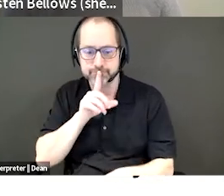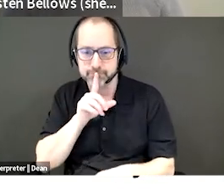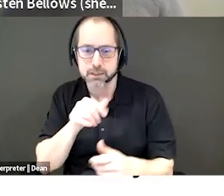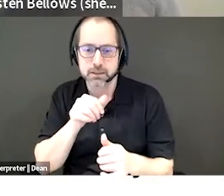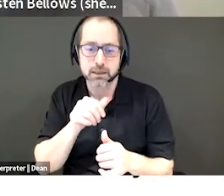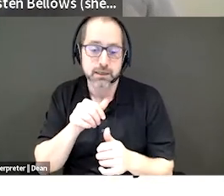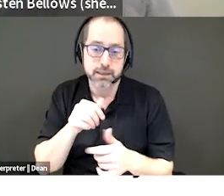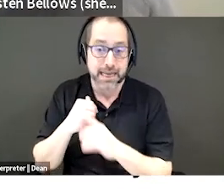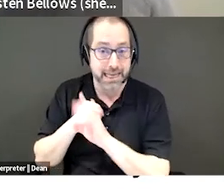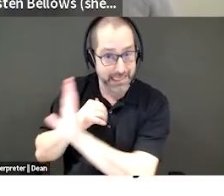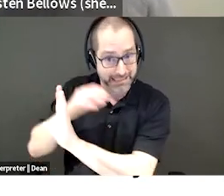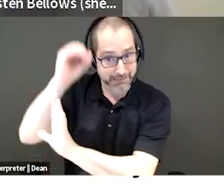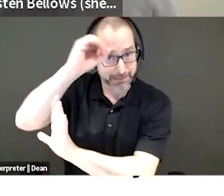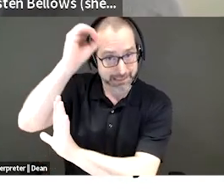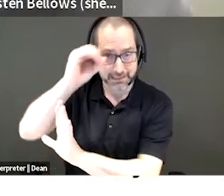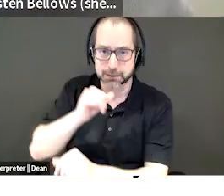contract.